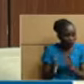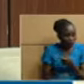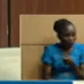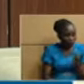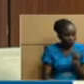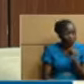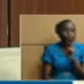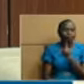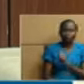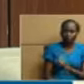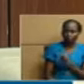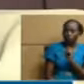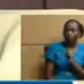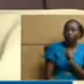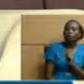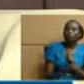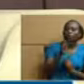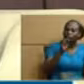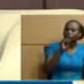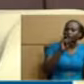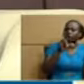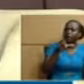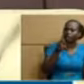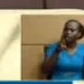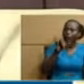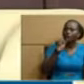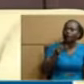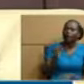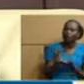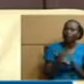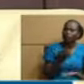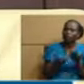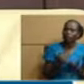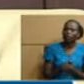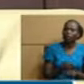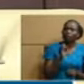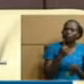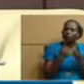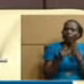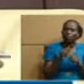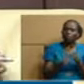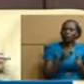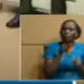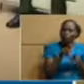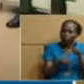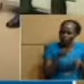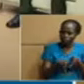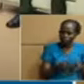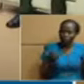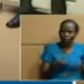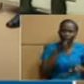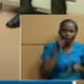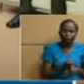let's ask Sylvia to help us out there, because Sylvia, if you're dealing with a population, it's difficult in this